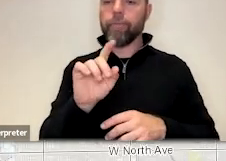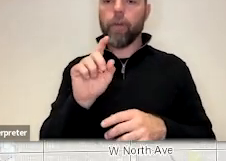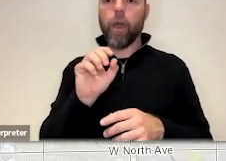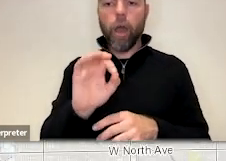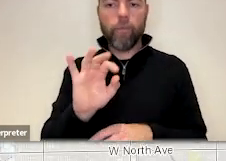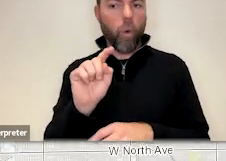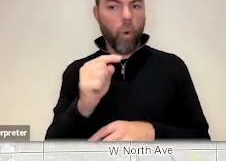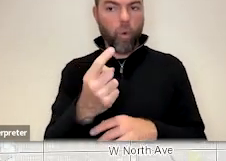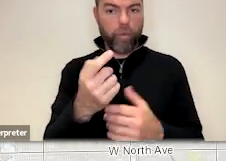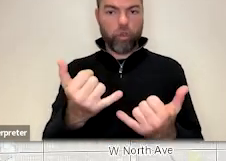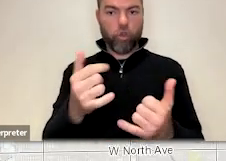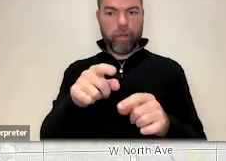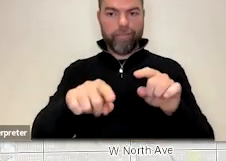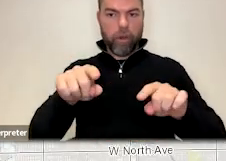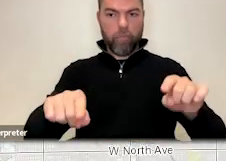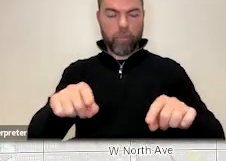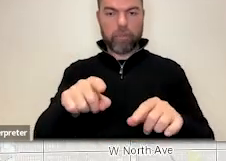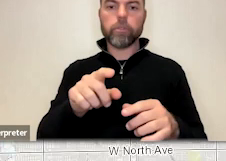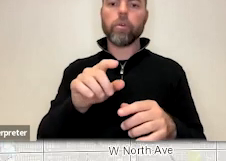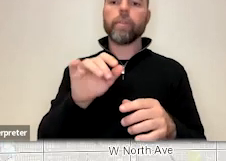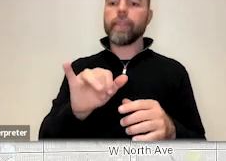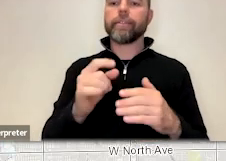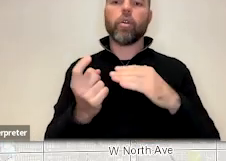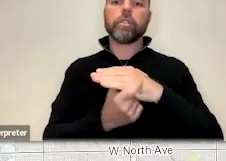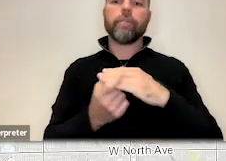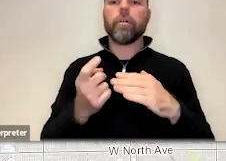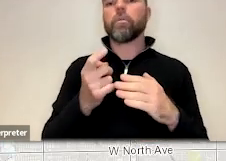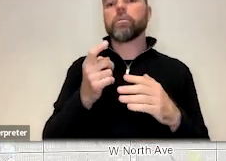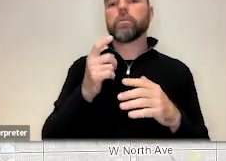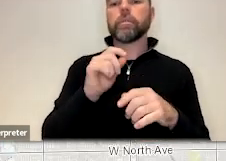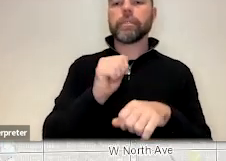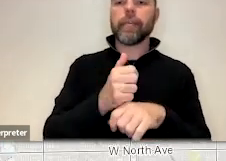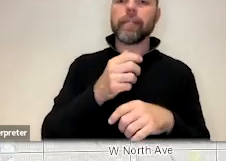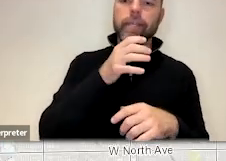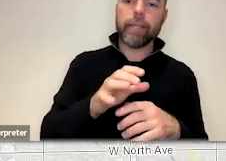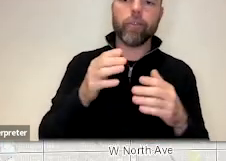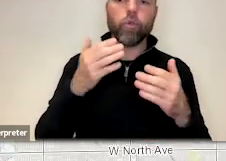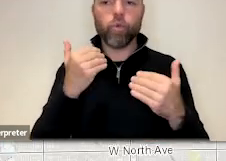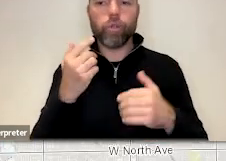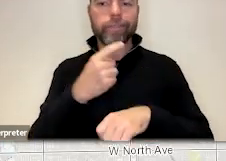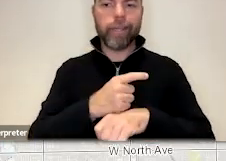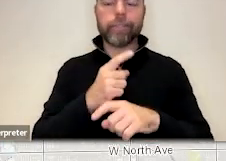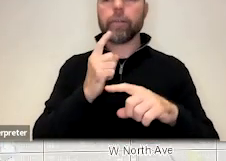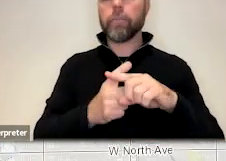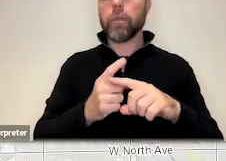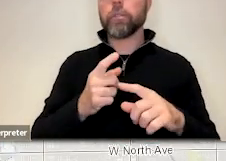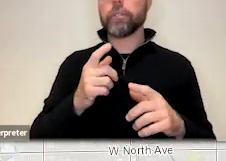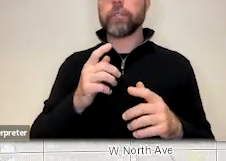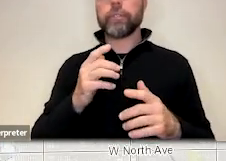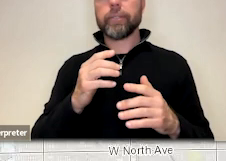current variables. And so again, that's that default set of heating and cooling degree days, as well as